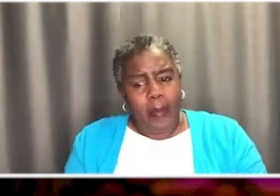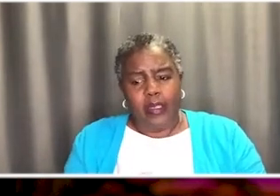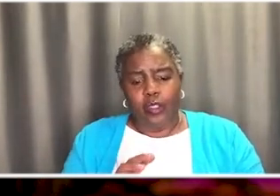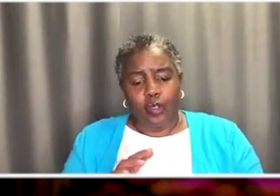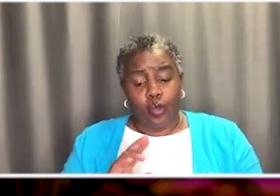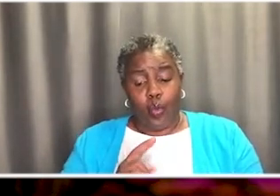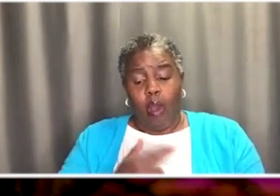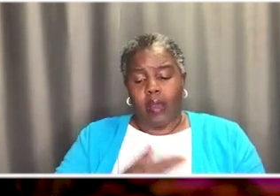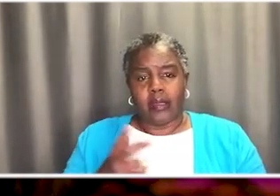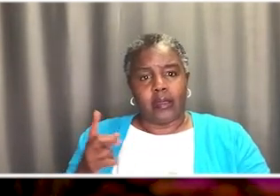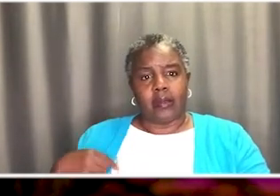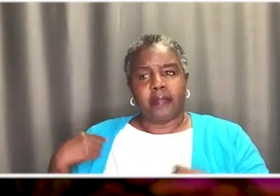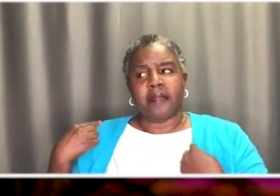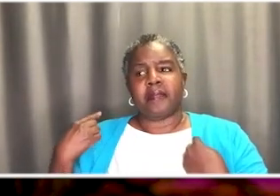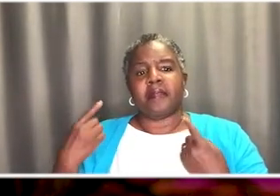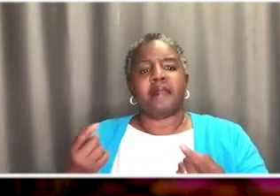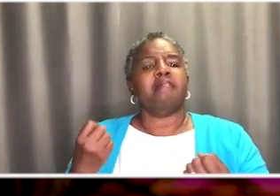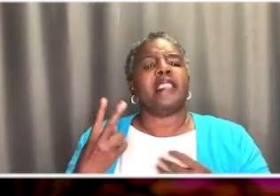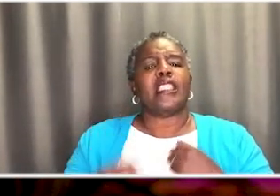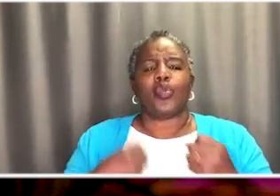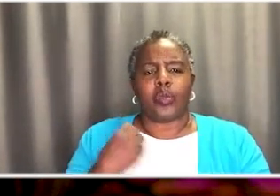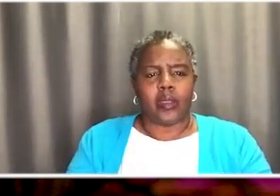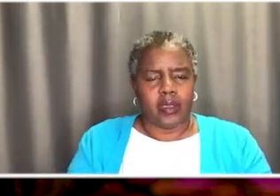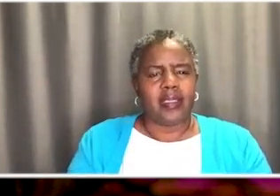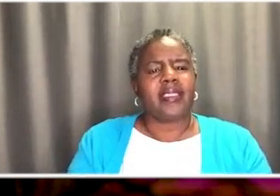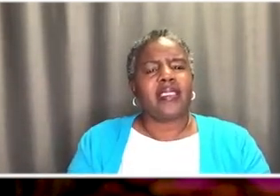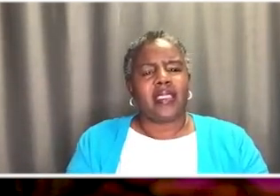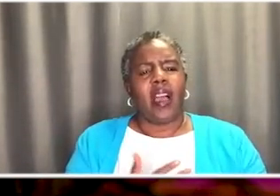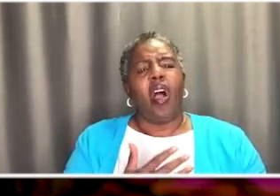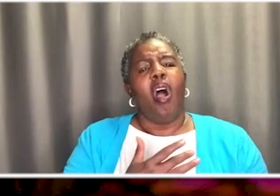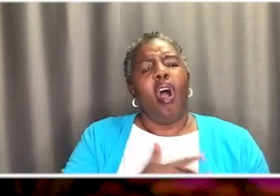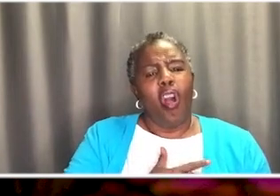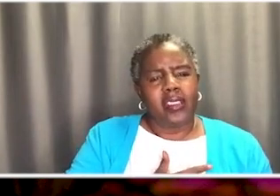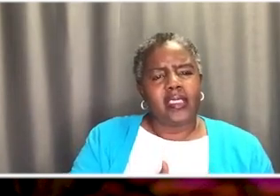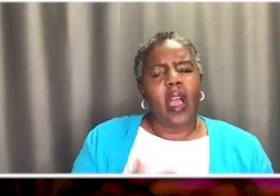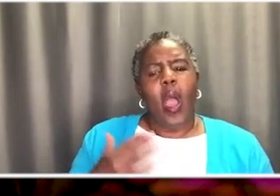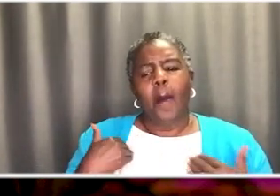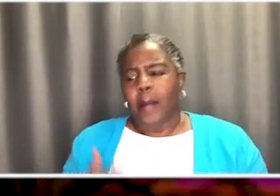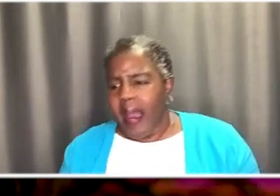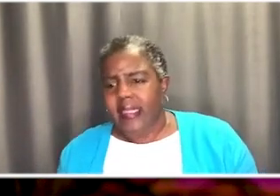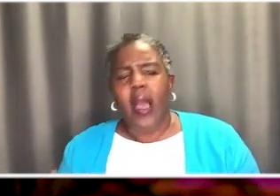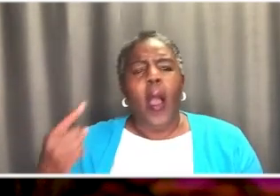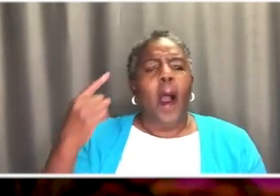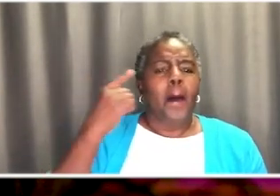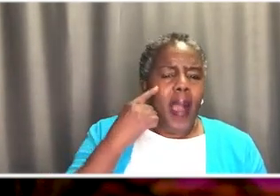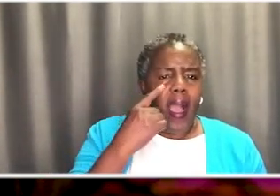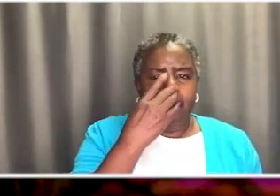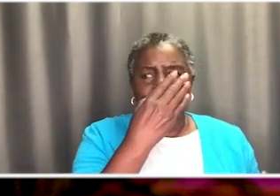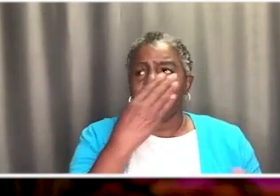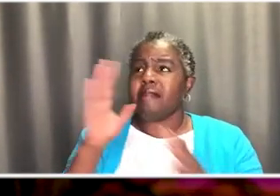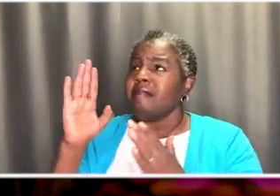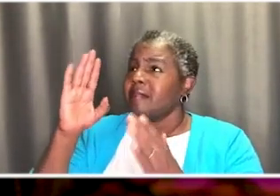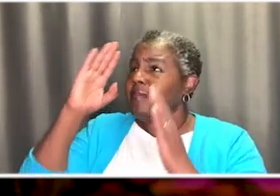us over the years. Just get our hearts and our bodies and our minds redirected and back